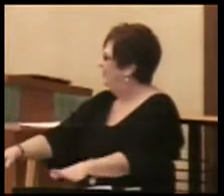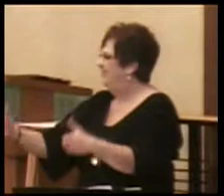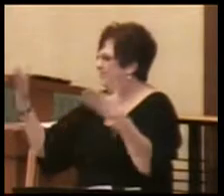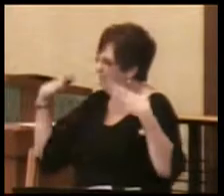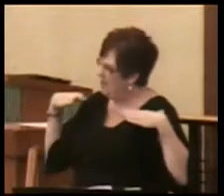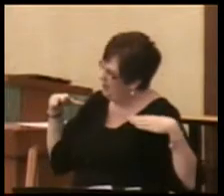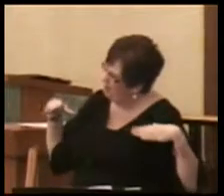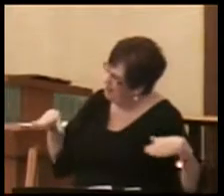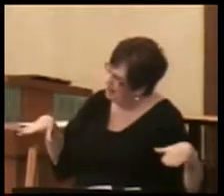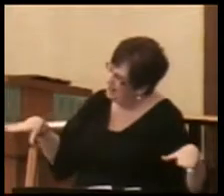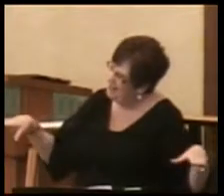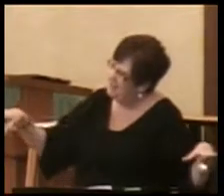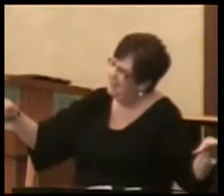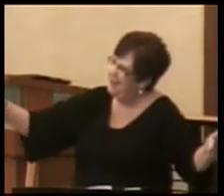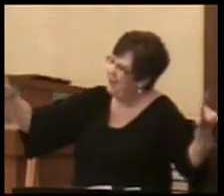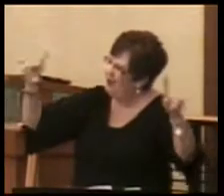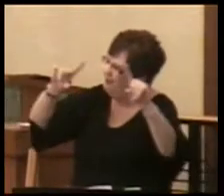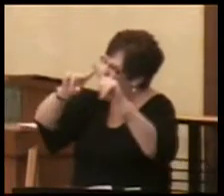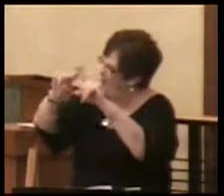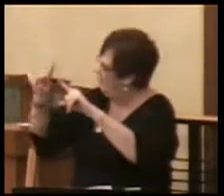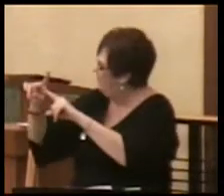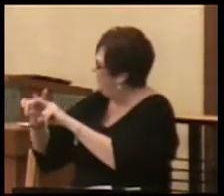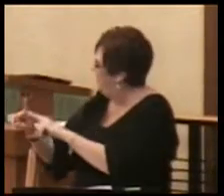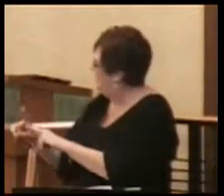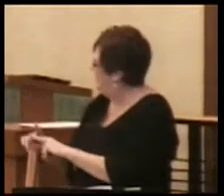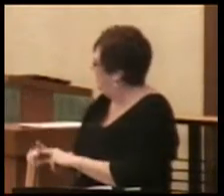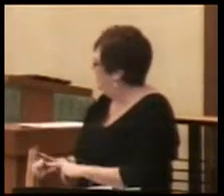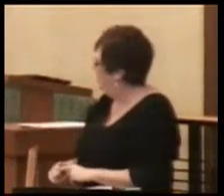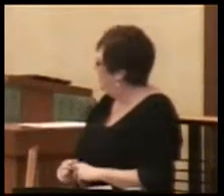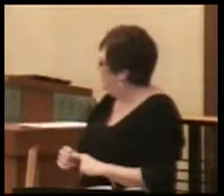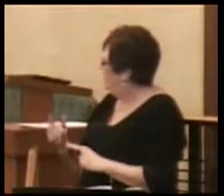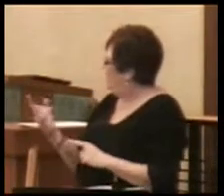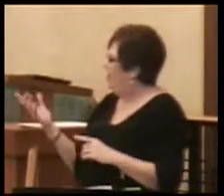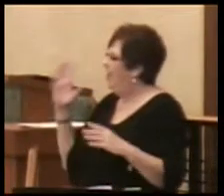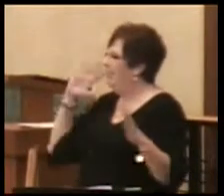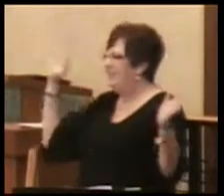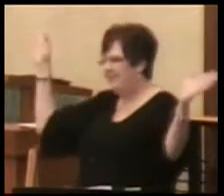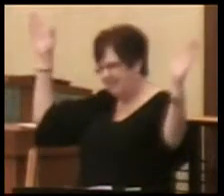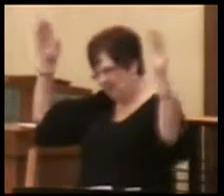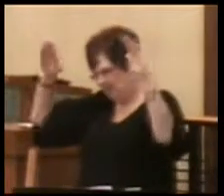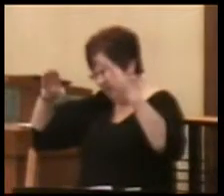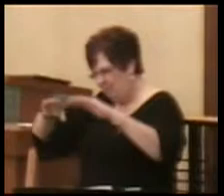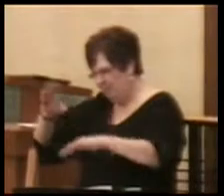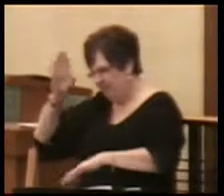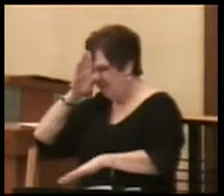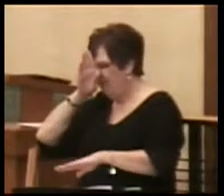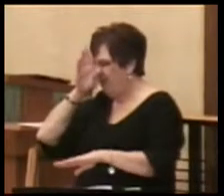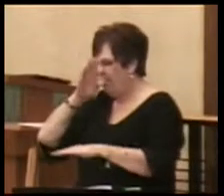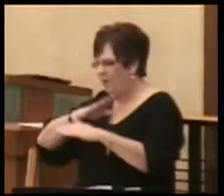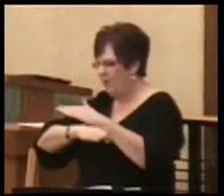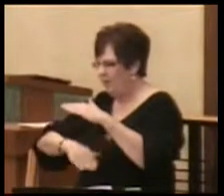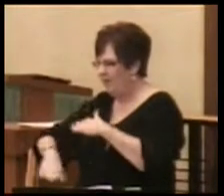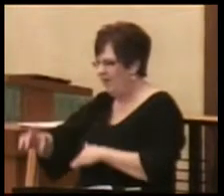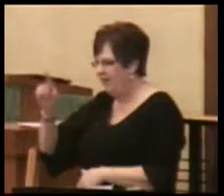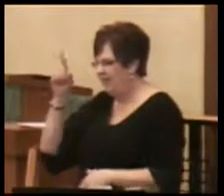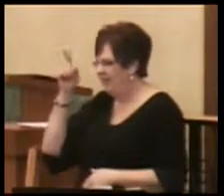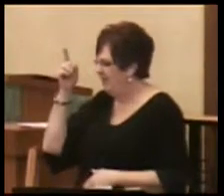Cherubim and seraphim falling down before